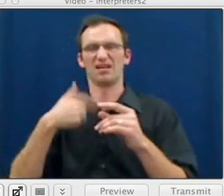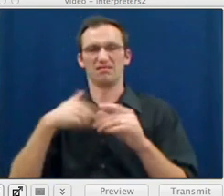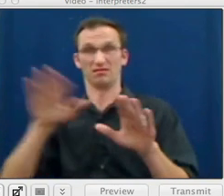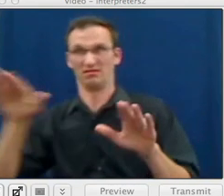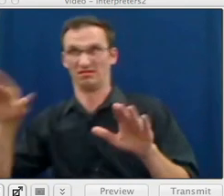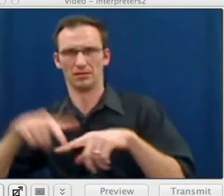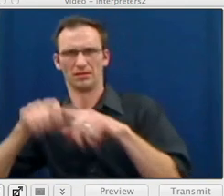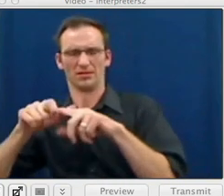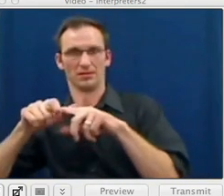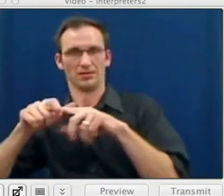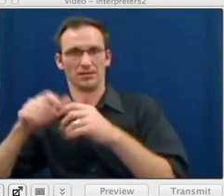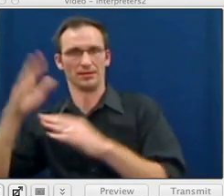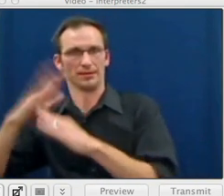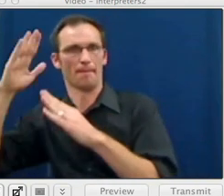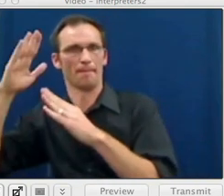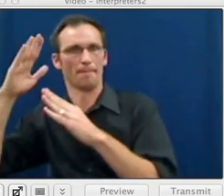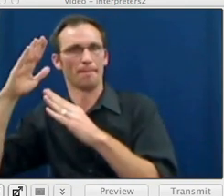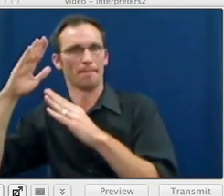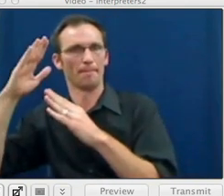What was forfeited